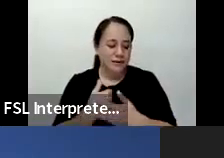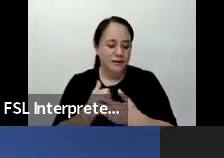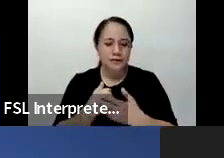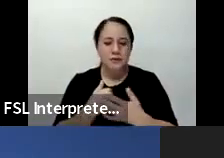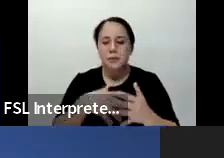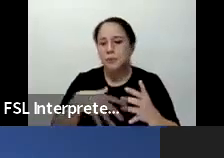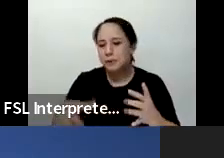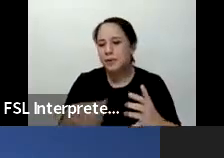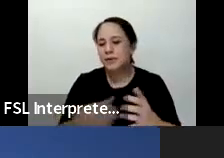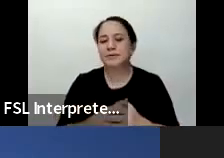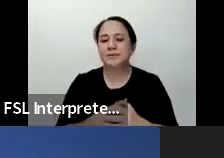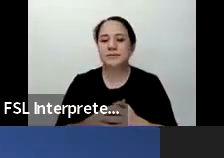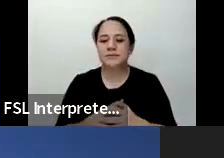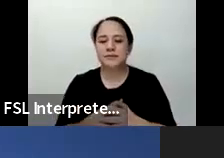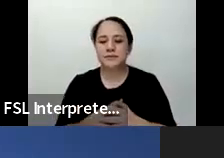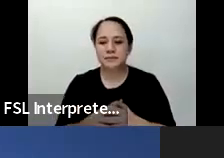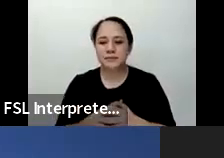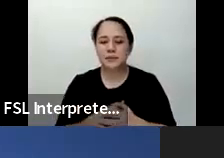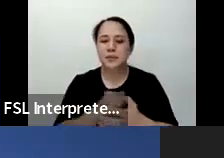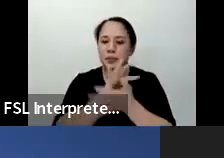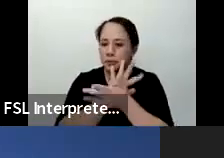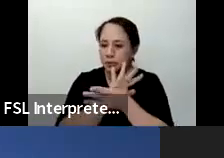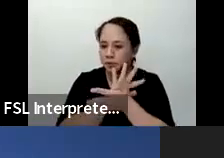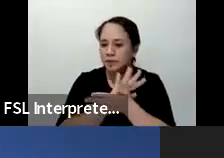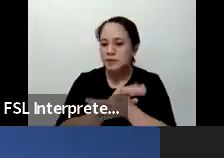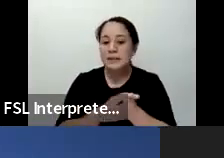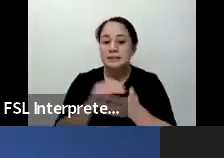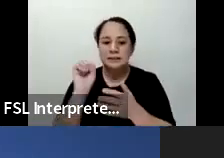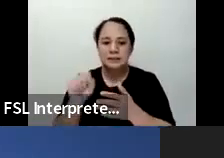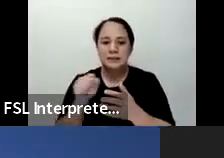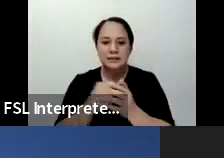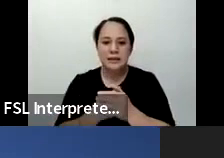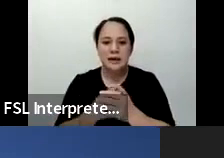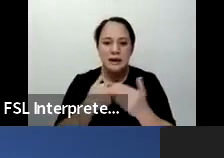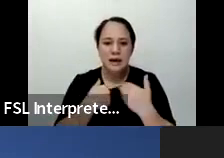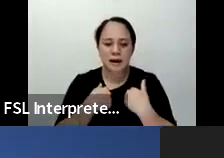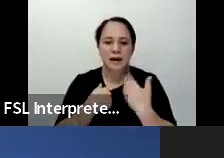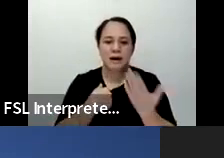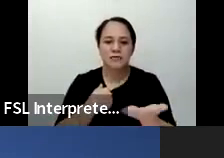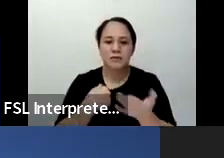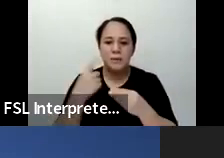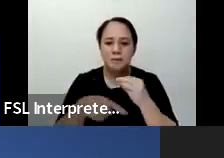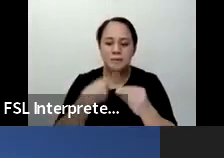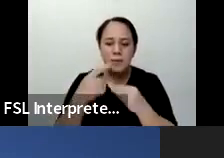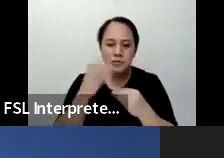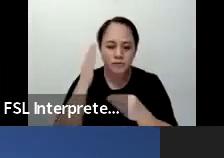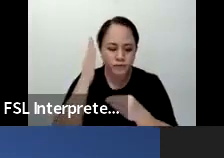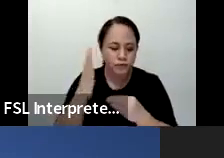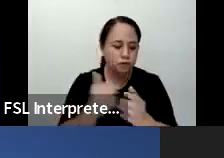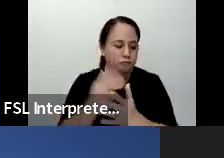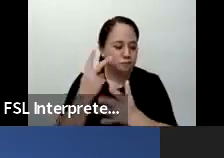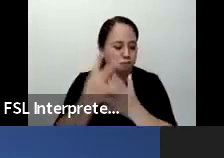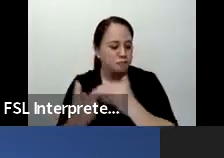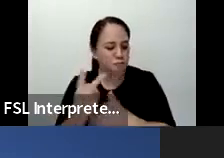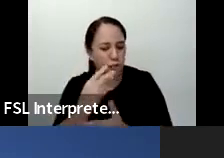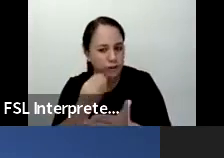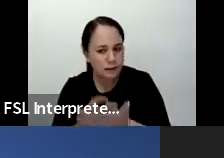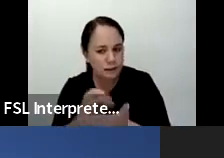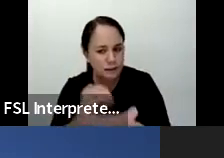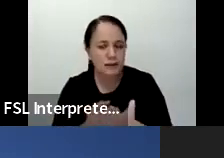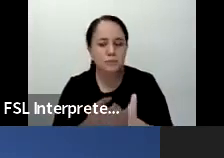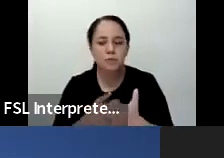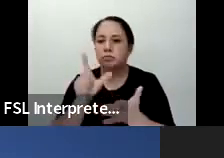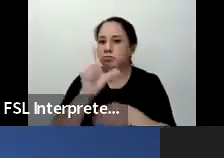pregnant during this time of COVID-19. Of course, there's uncertainty about the future, both economic and their